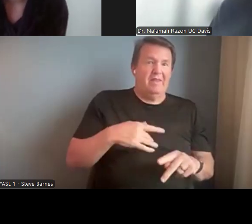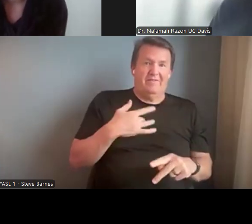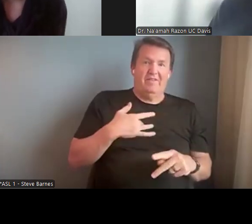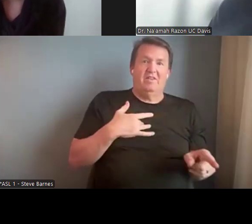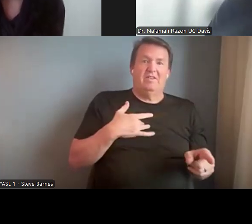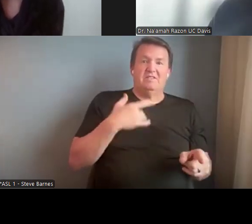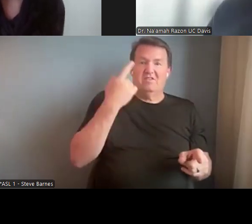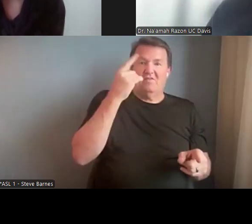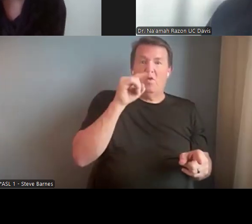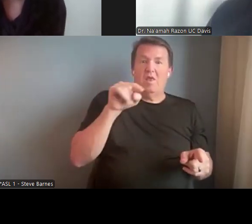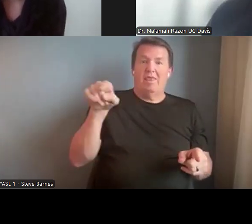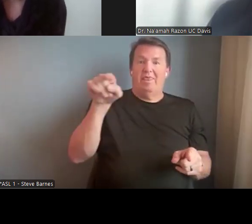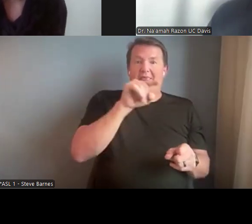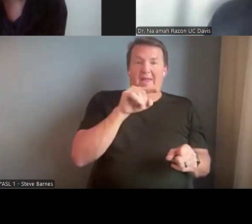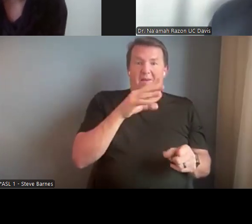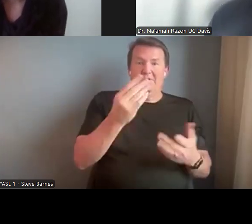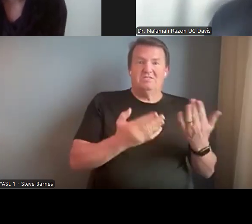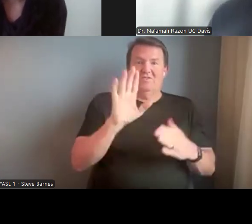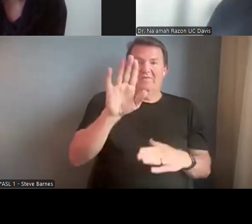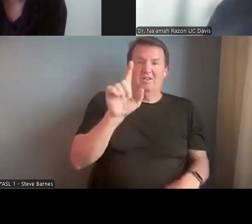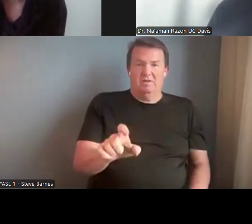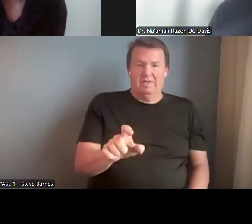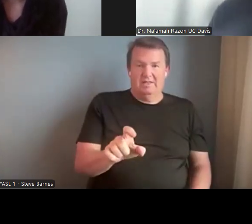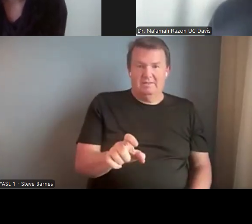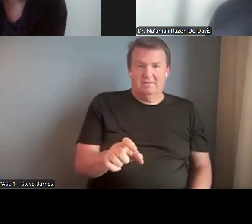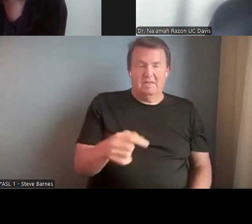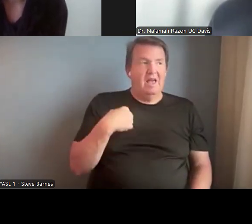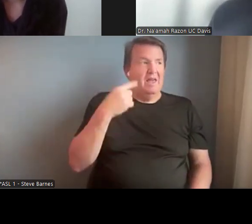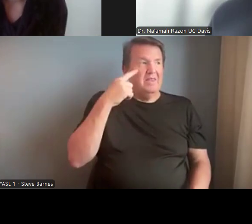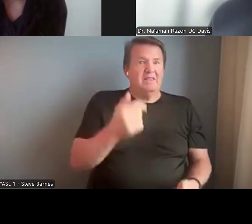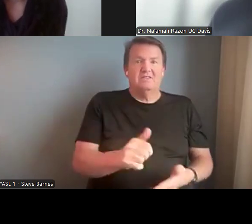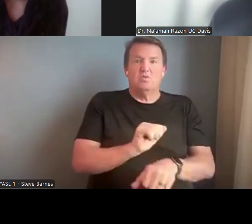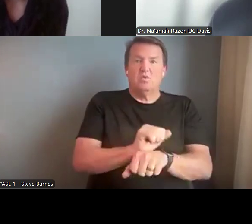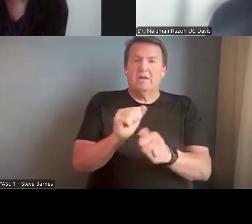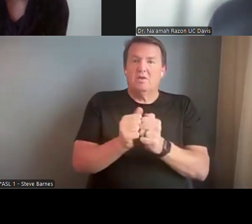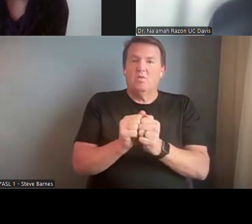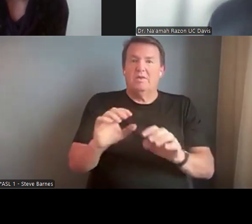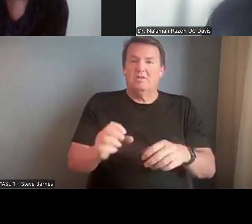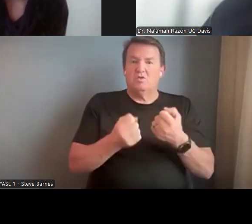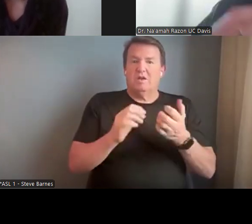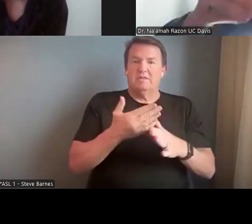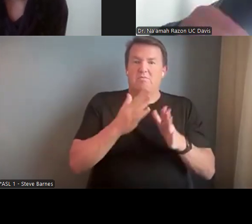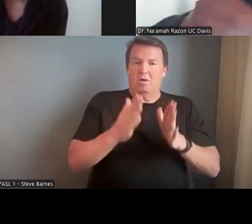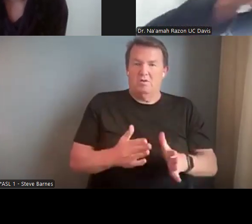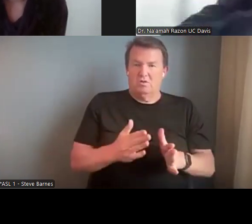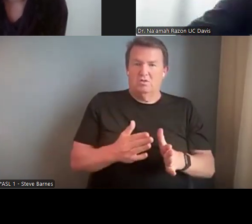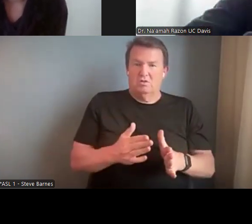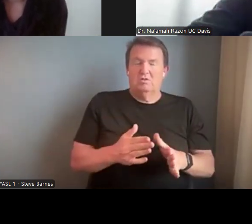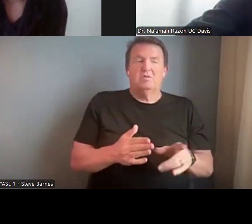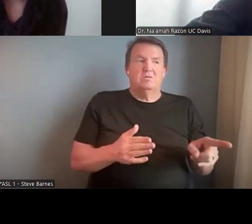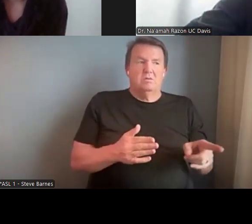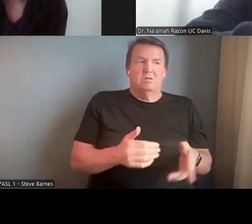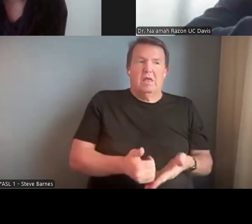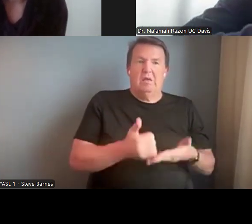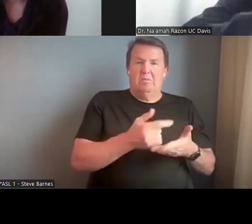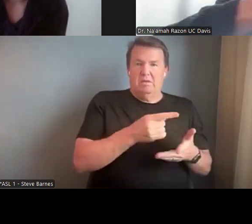their needs? And that means I think really working with trusted partners who have been doing this work for a long time and putting services where people